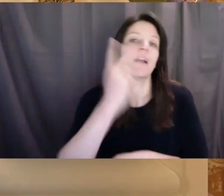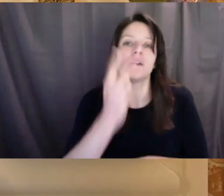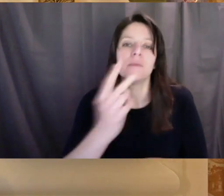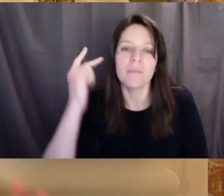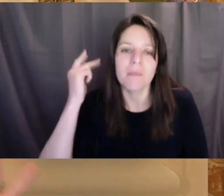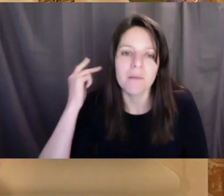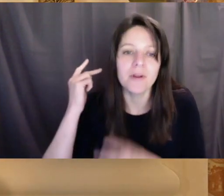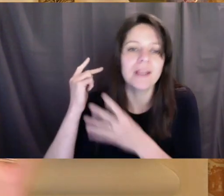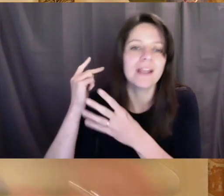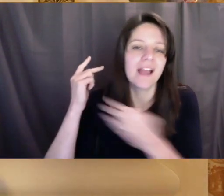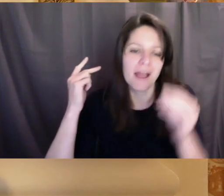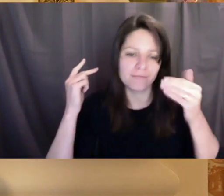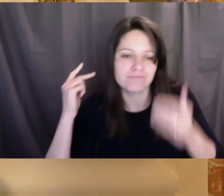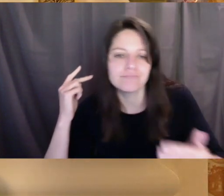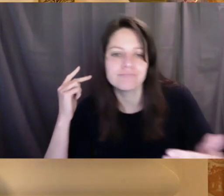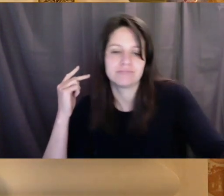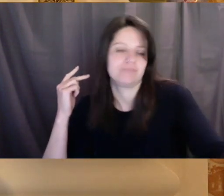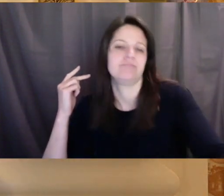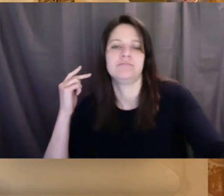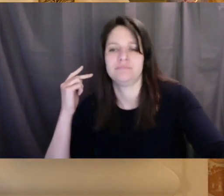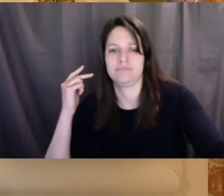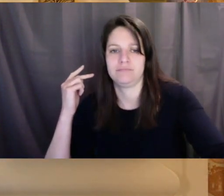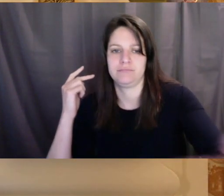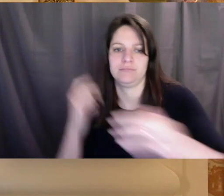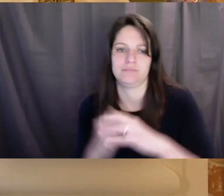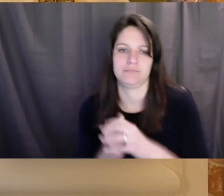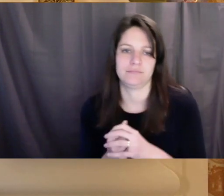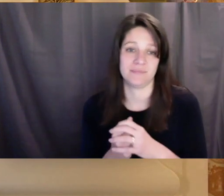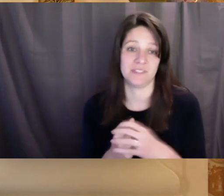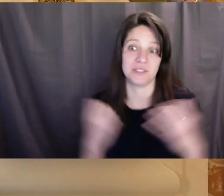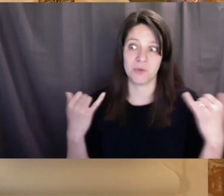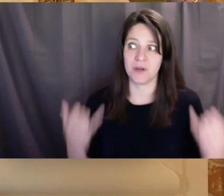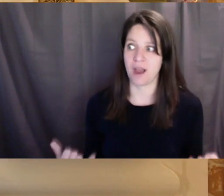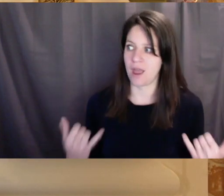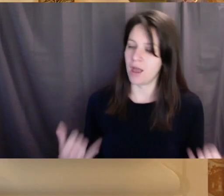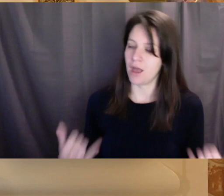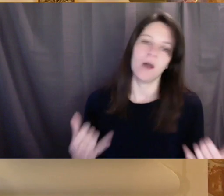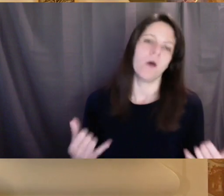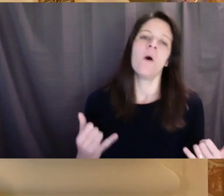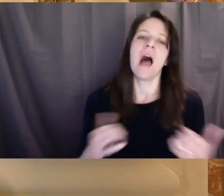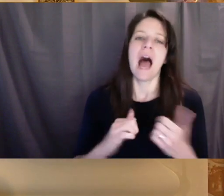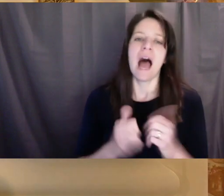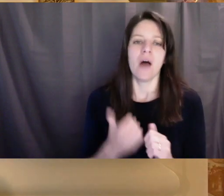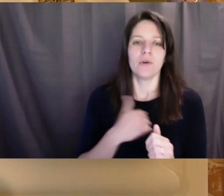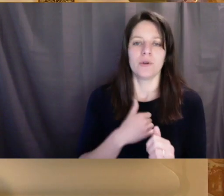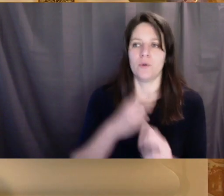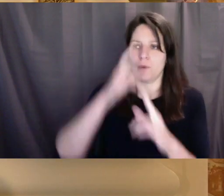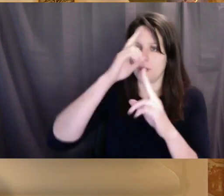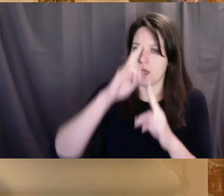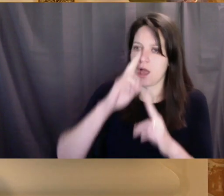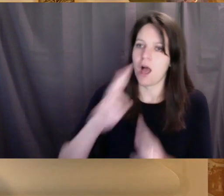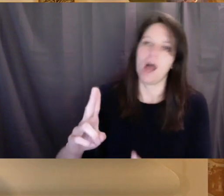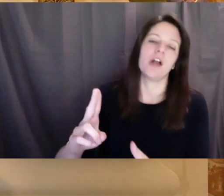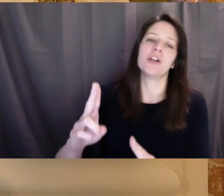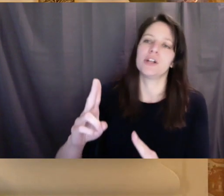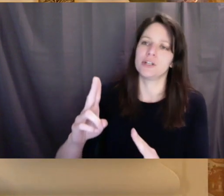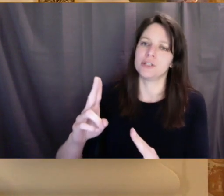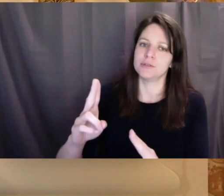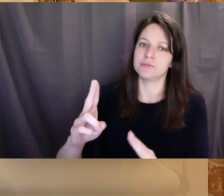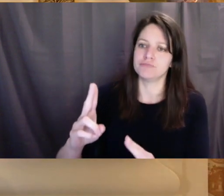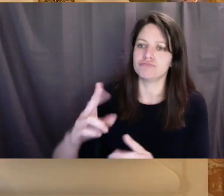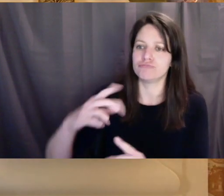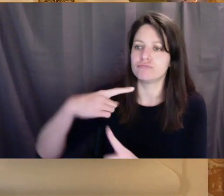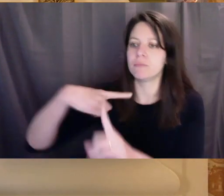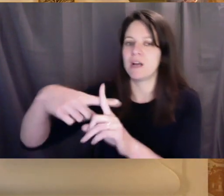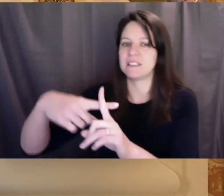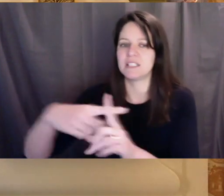not only shapes the way we remember, but the ways that we move forward. So how is it that we in these moments